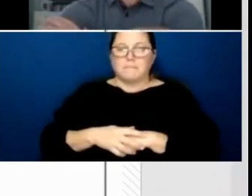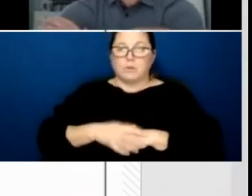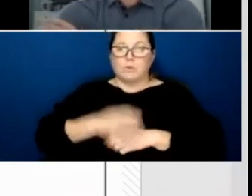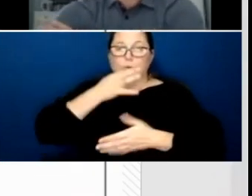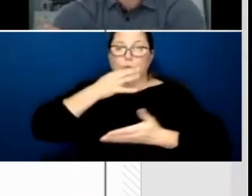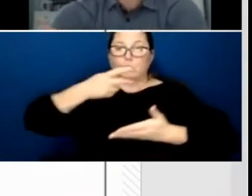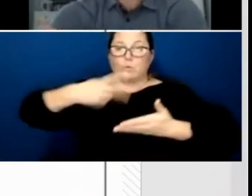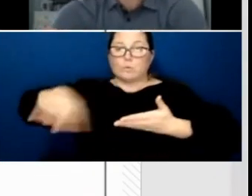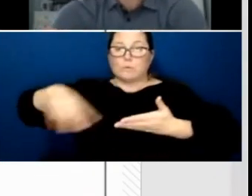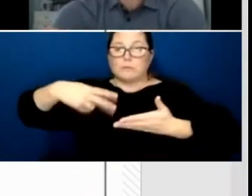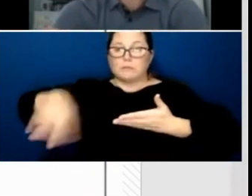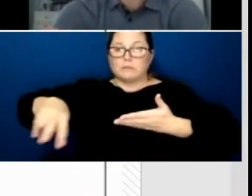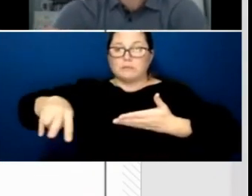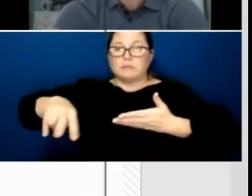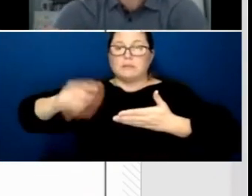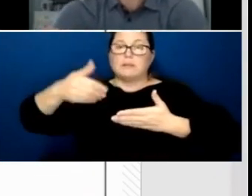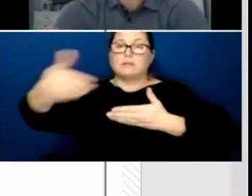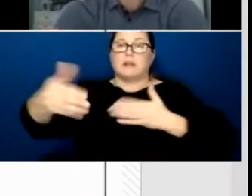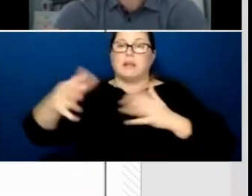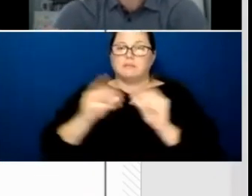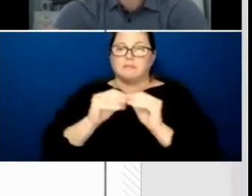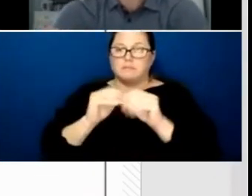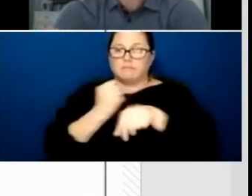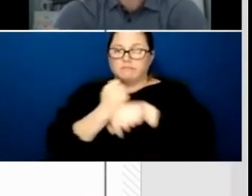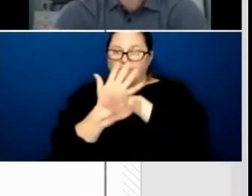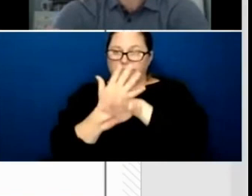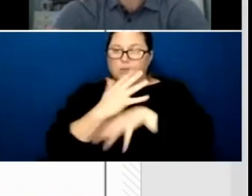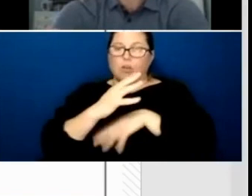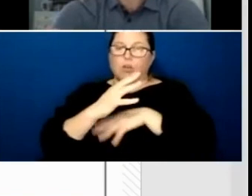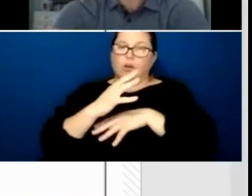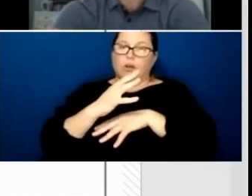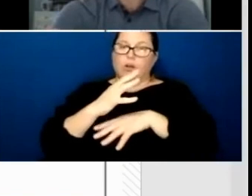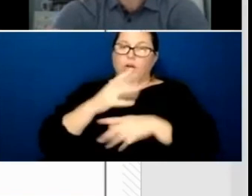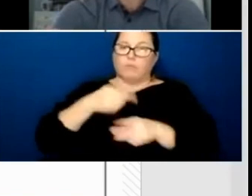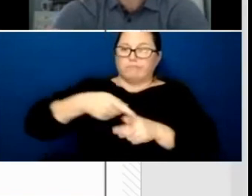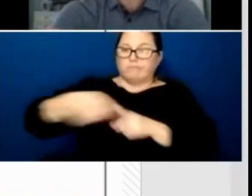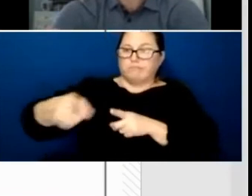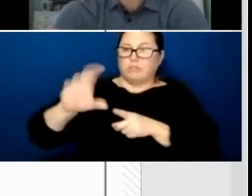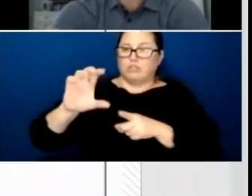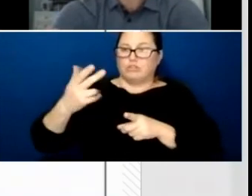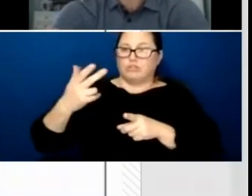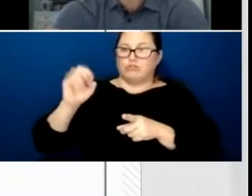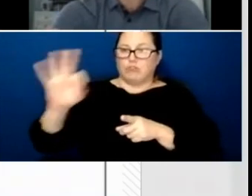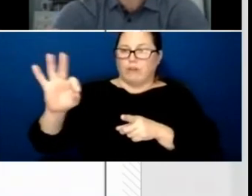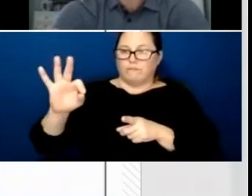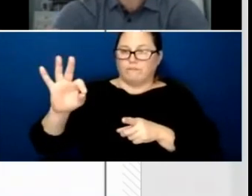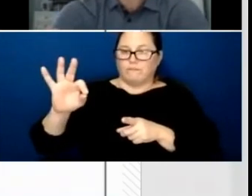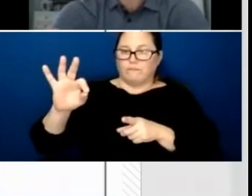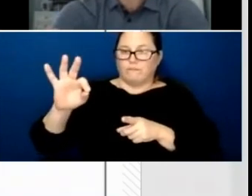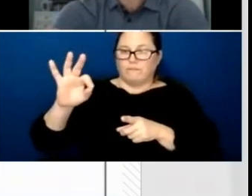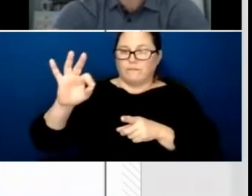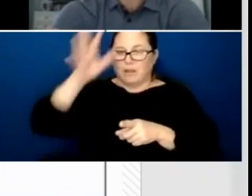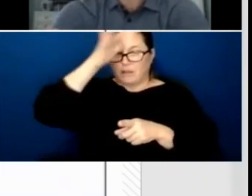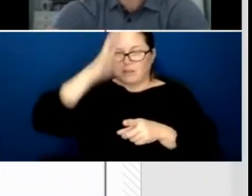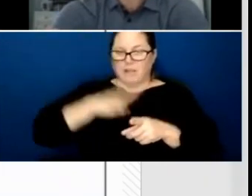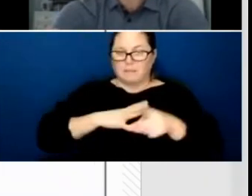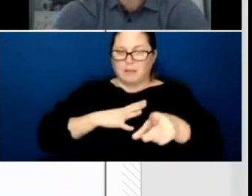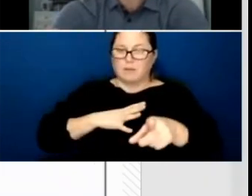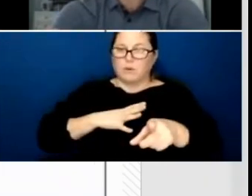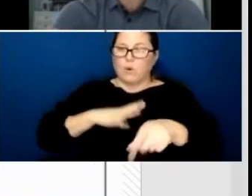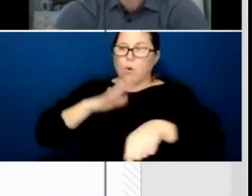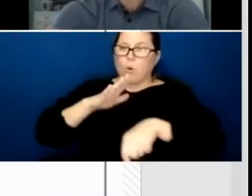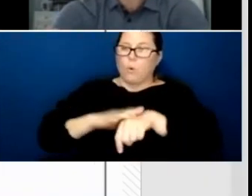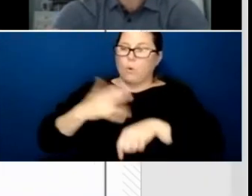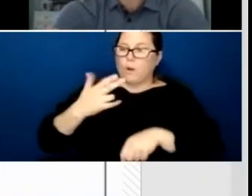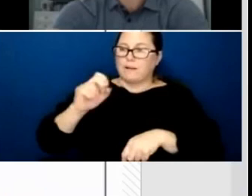weeks for our next session on the world of being a chef with a gentleman who was a 2-time contestant on Hell's